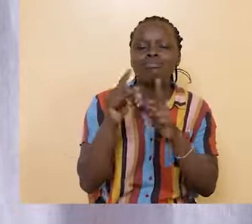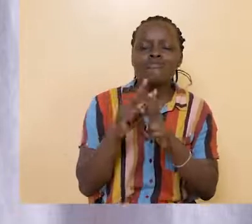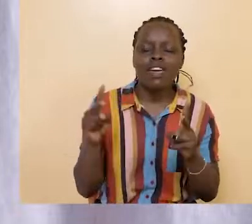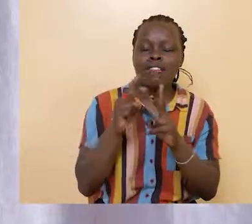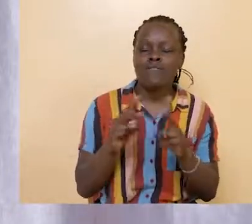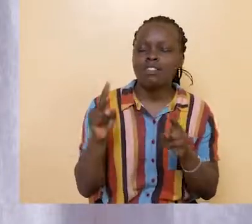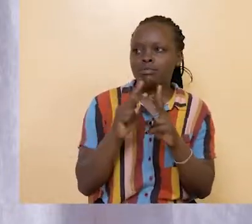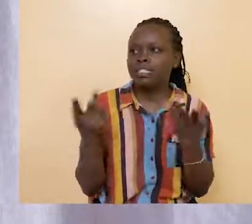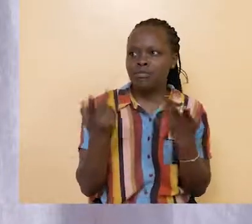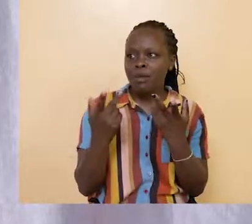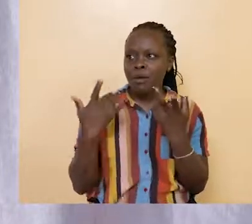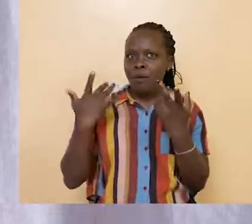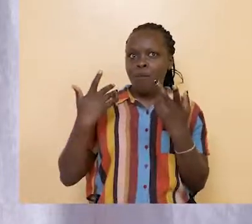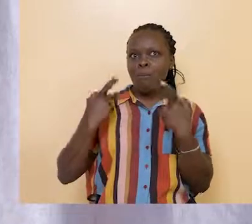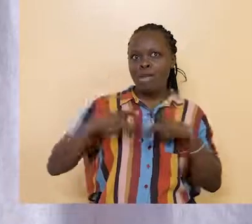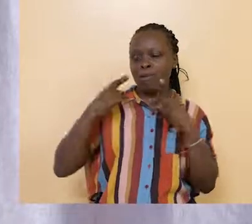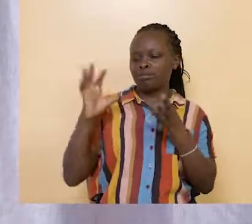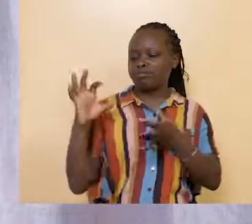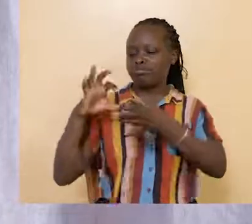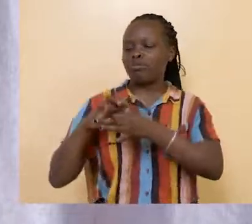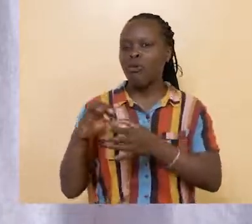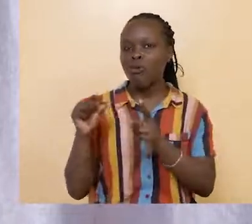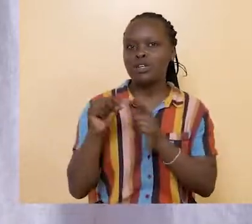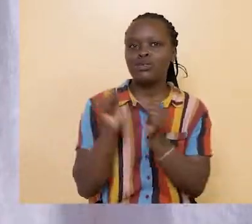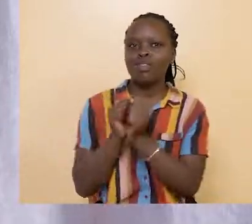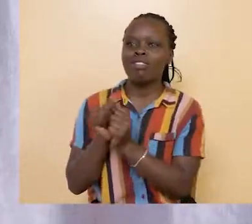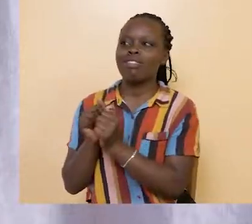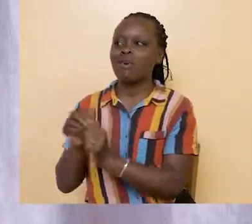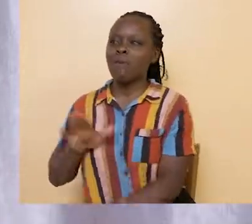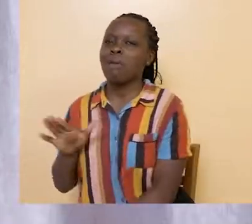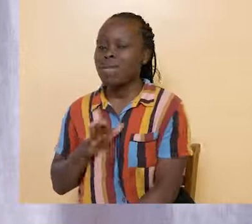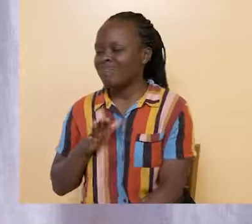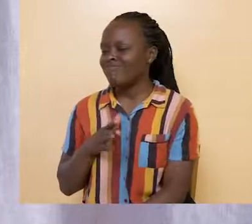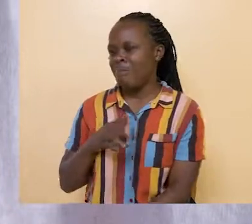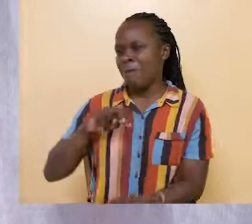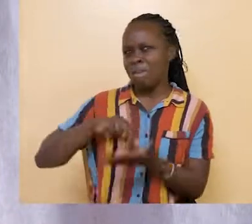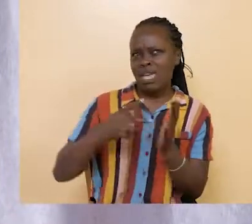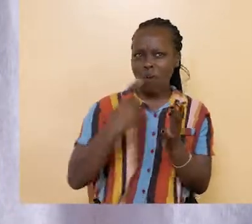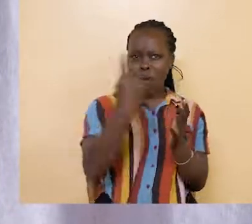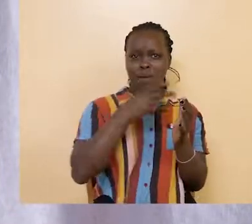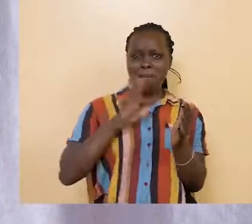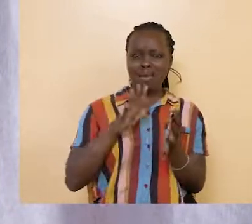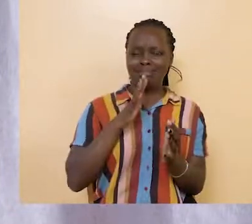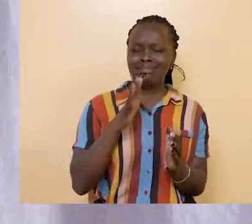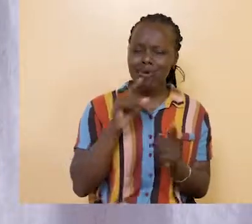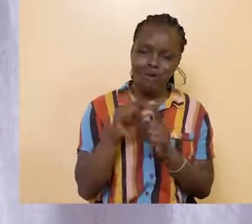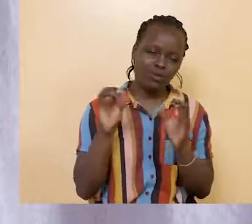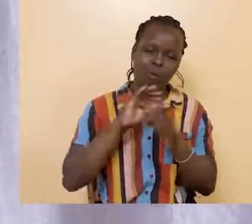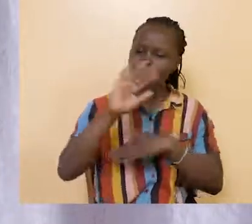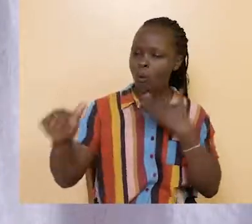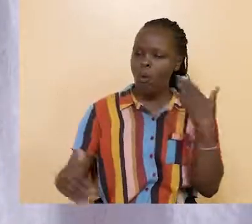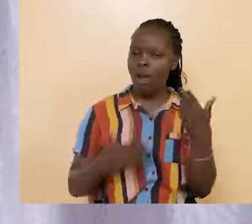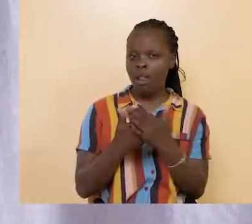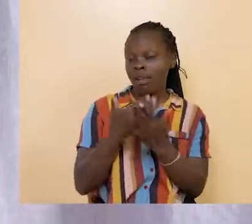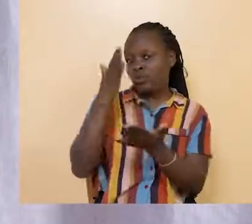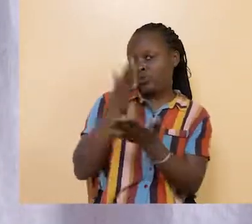generally associated with women because we express these words, that doesn't exclude any of us from words. Now, the truth is, as I